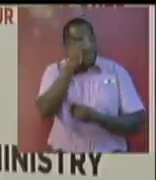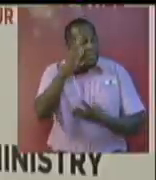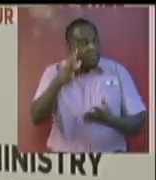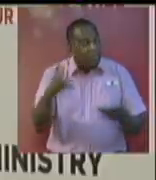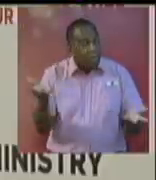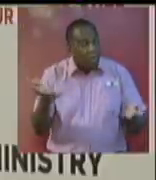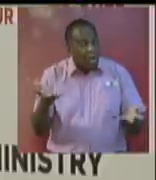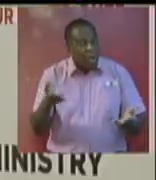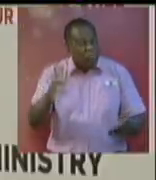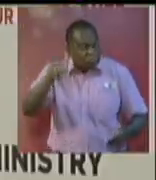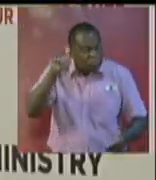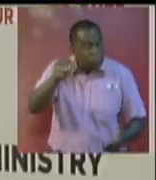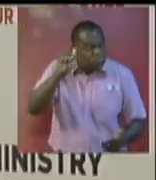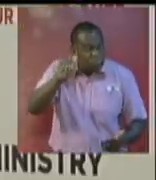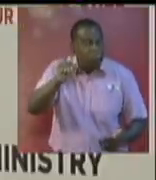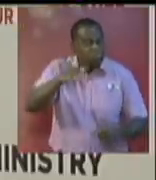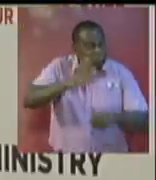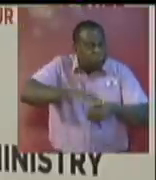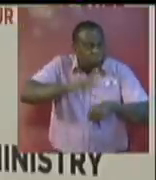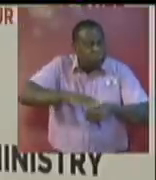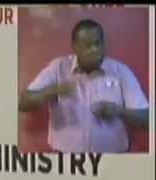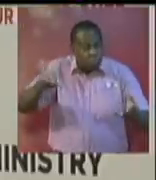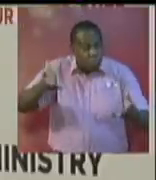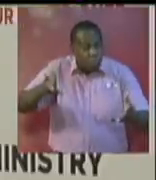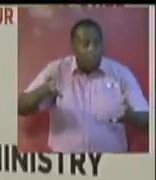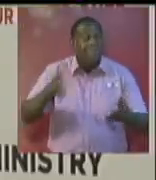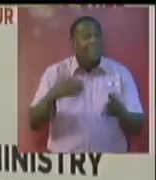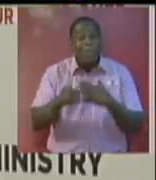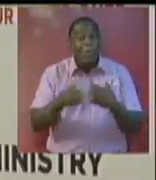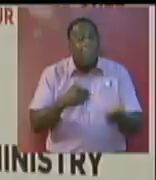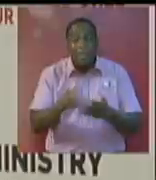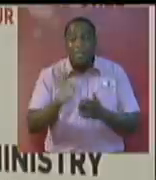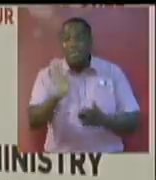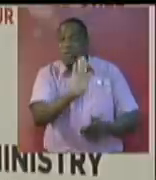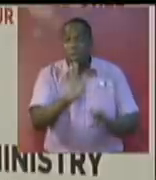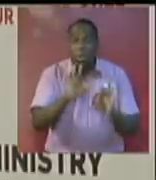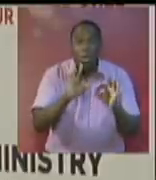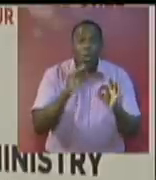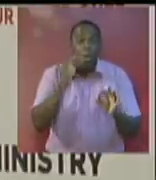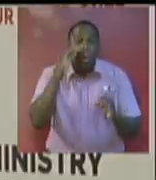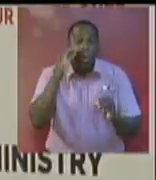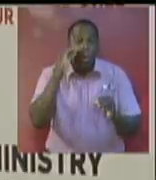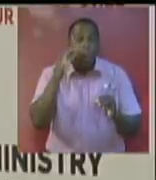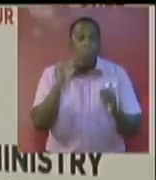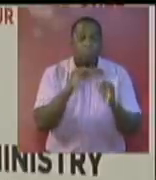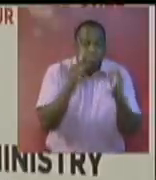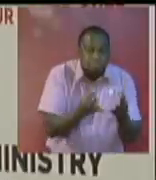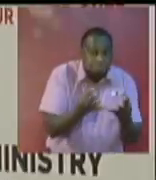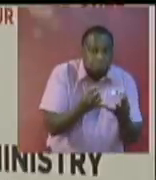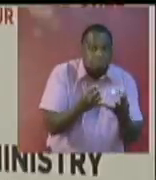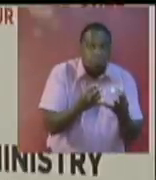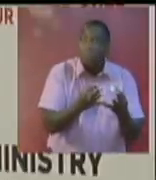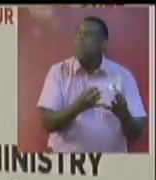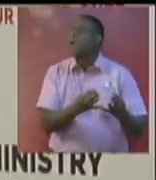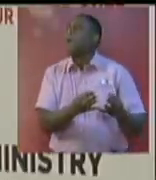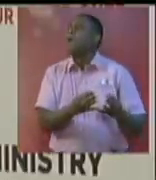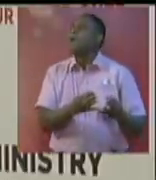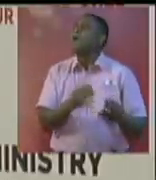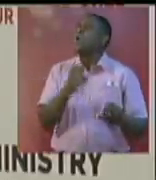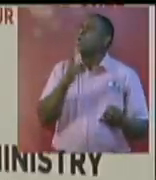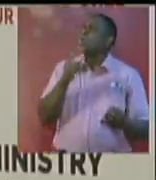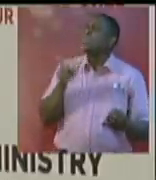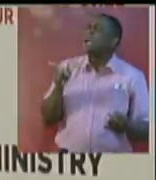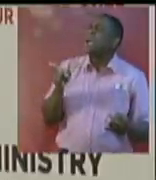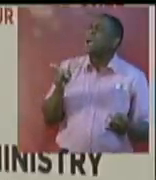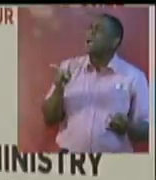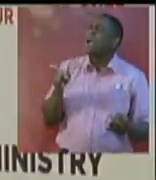of your home, if you have someone coming into your home, encourage the wearing of masks, not just for the visitor, but for